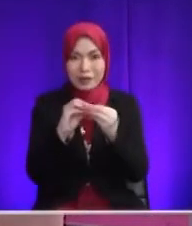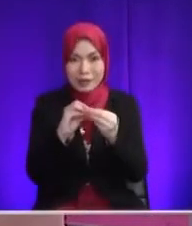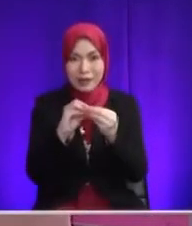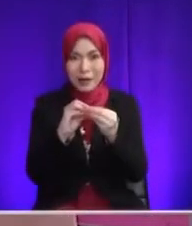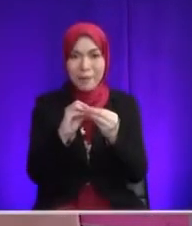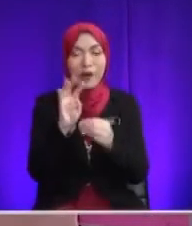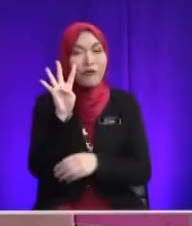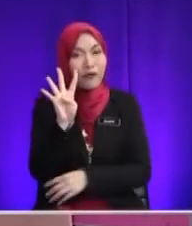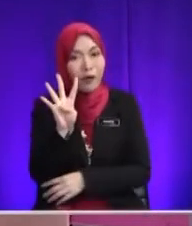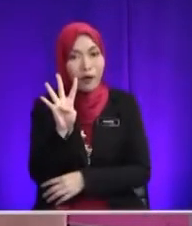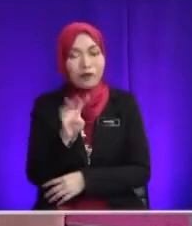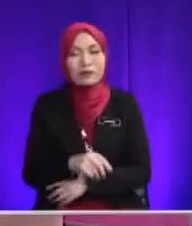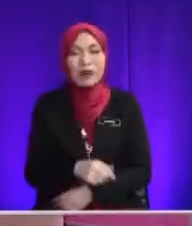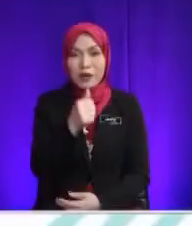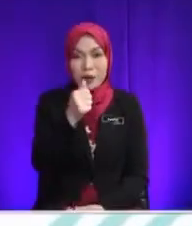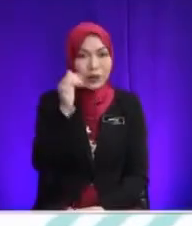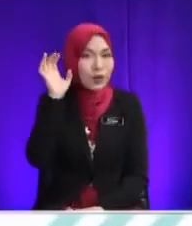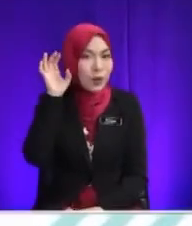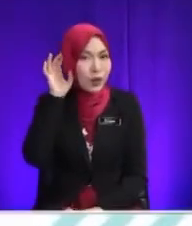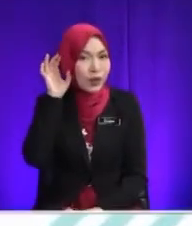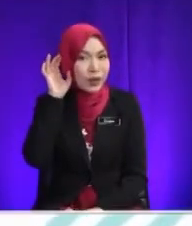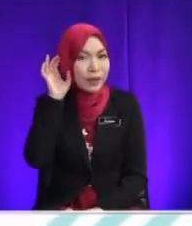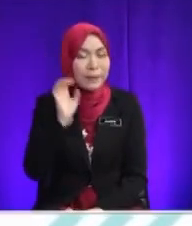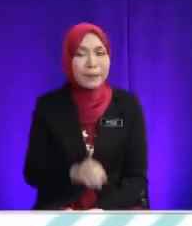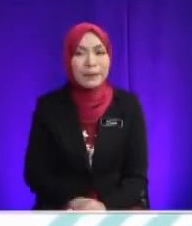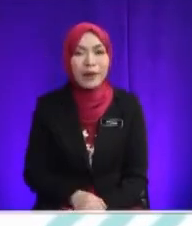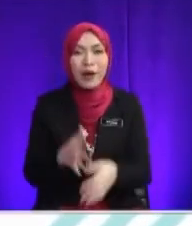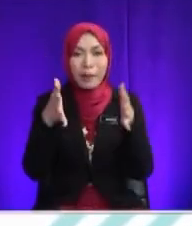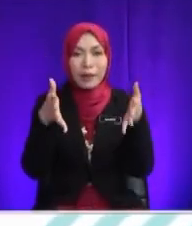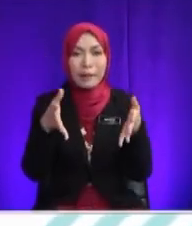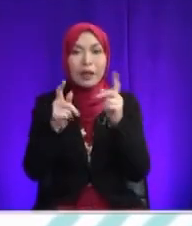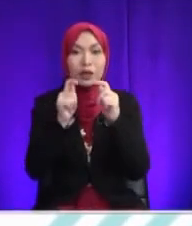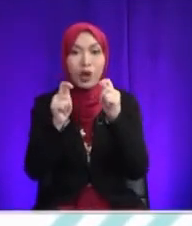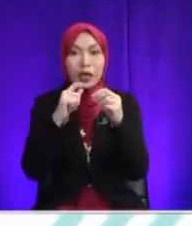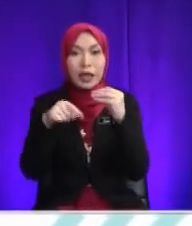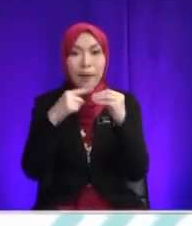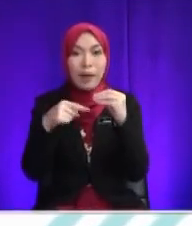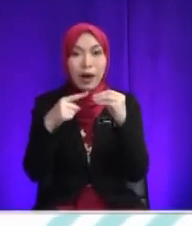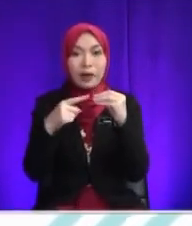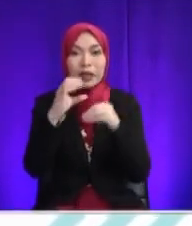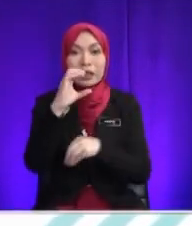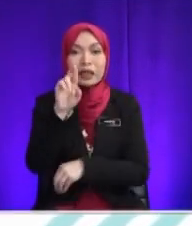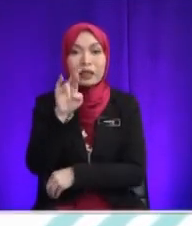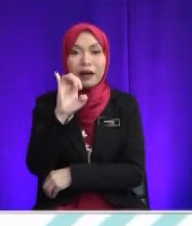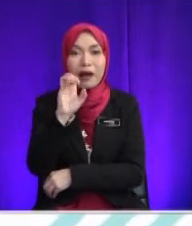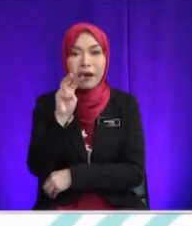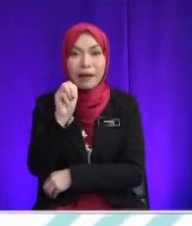question number four, you hear two people talking about a crime. Okay, let's hear the audio first. Okay.